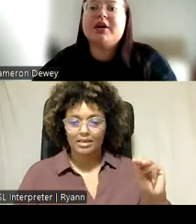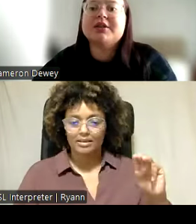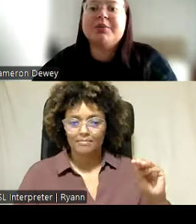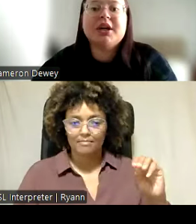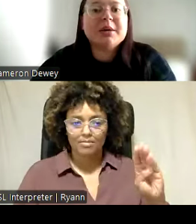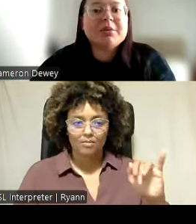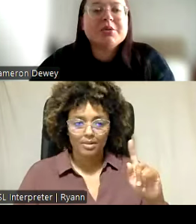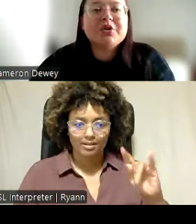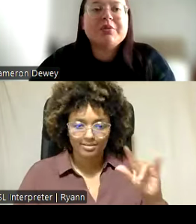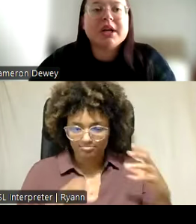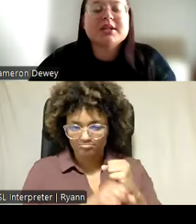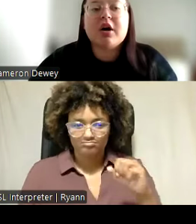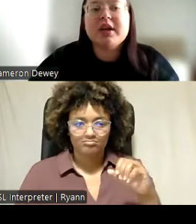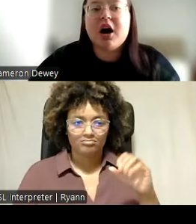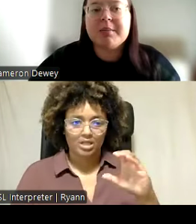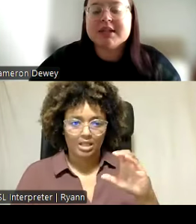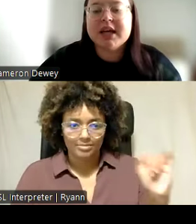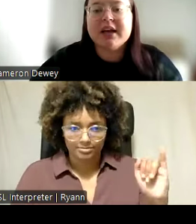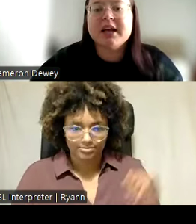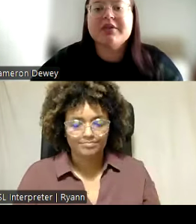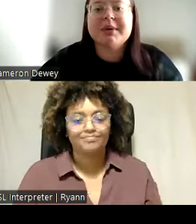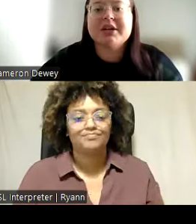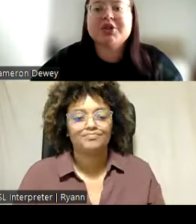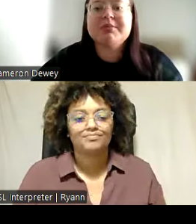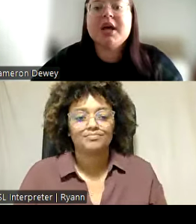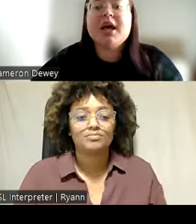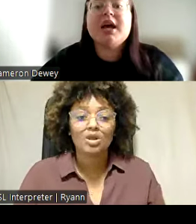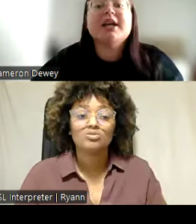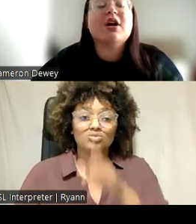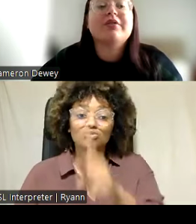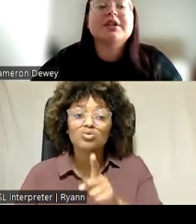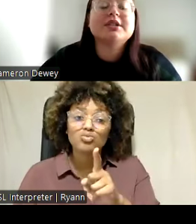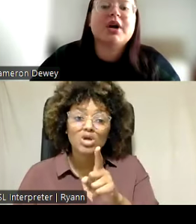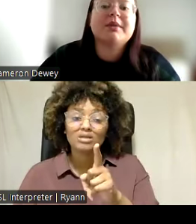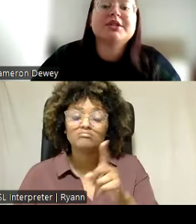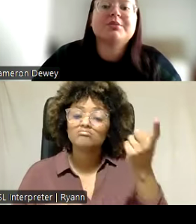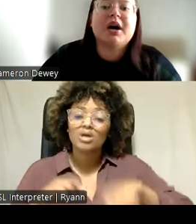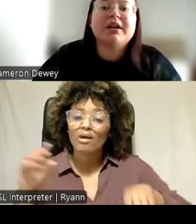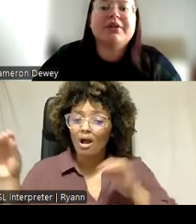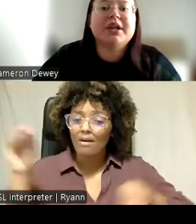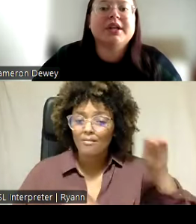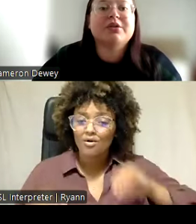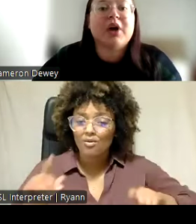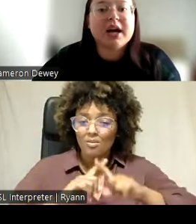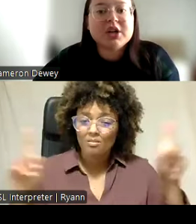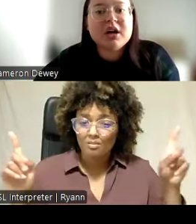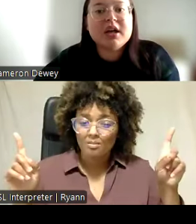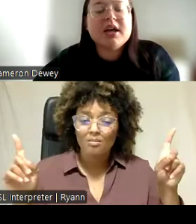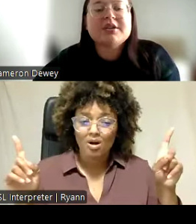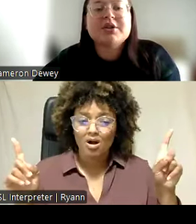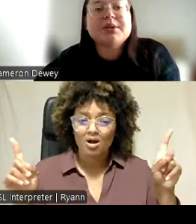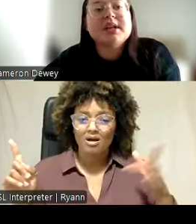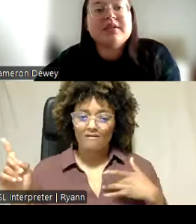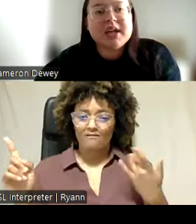they may also be unable to move, but it's on the opposite end of the spectrum. It's often described as your body feeling like a rag